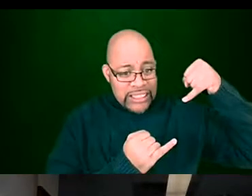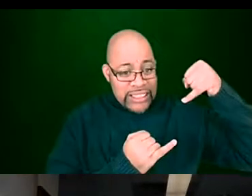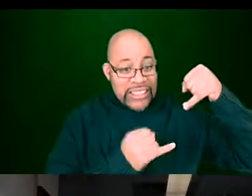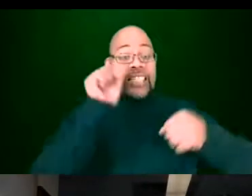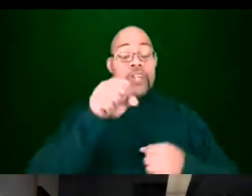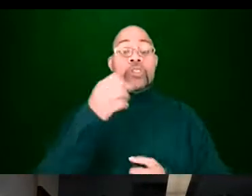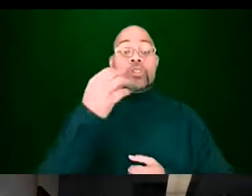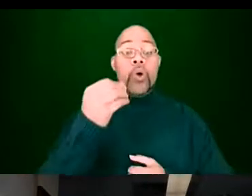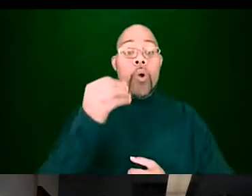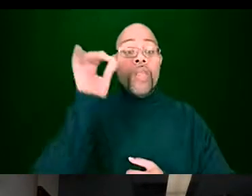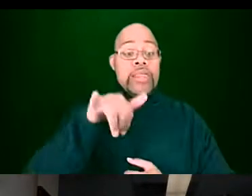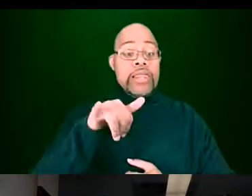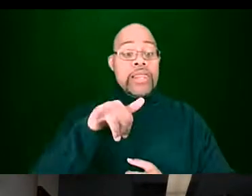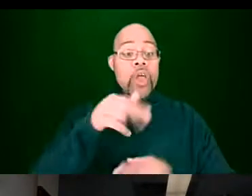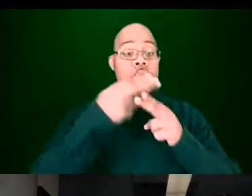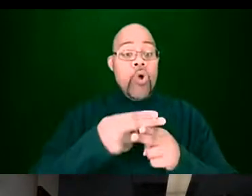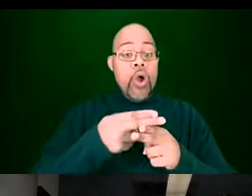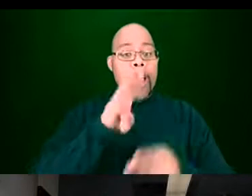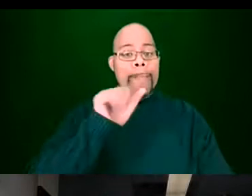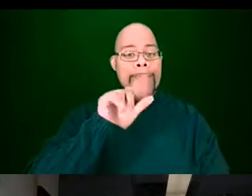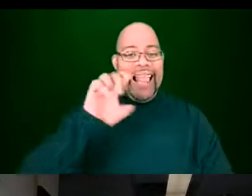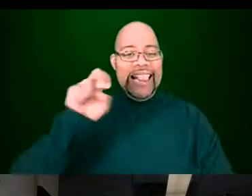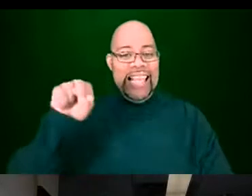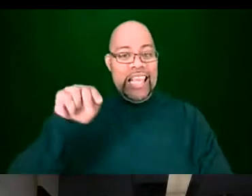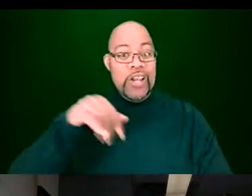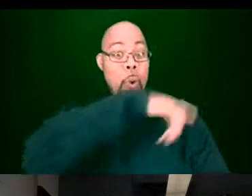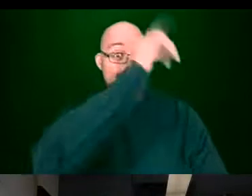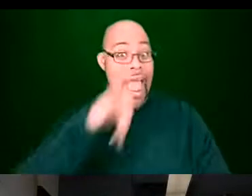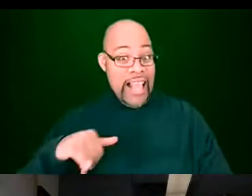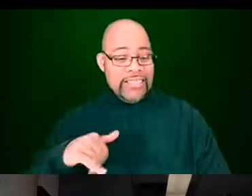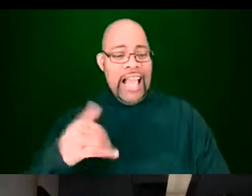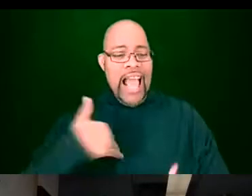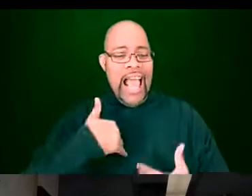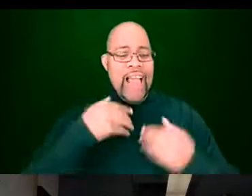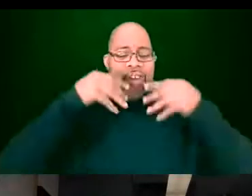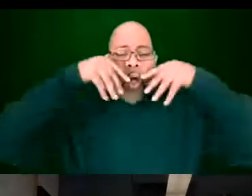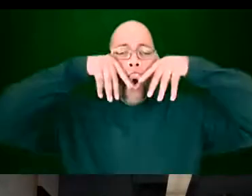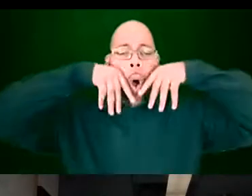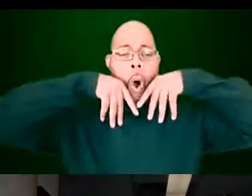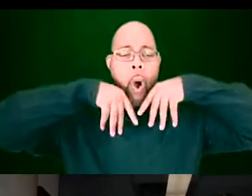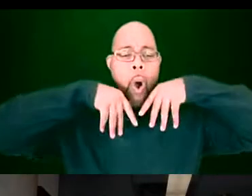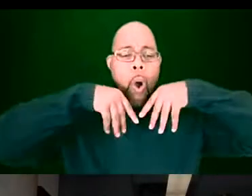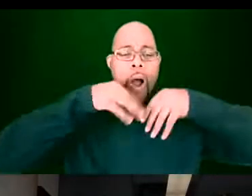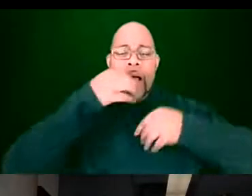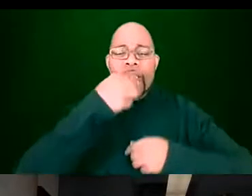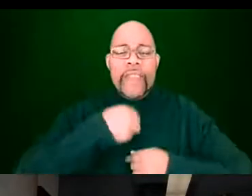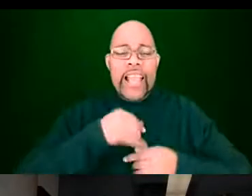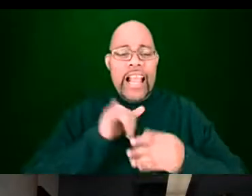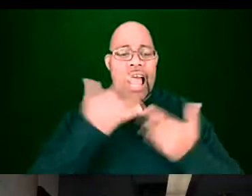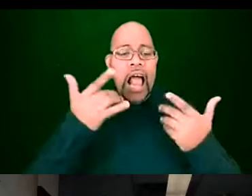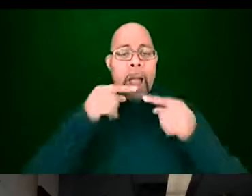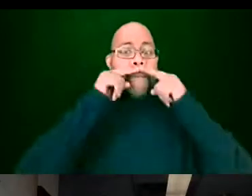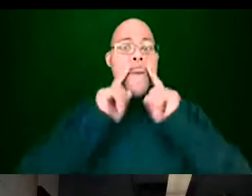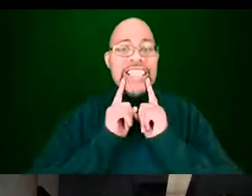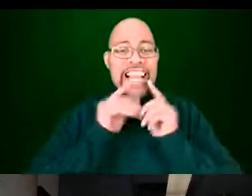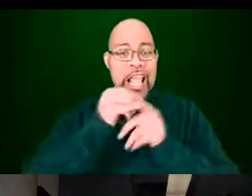Yeah, so those are what we call our baleen whales. They have these long, thin, kind of looks like a giant mustache